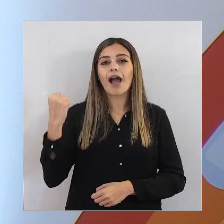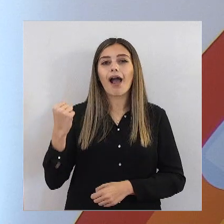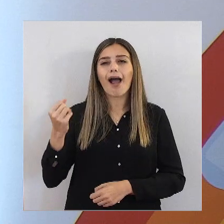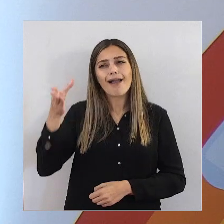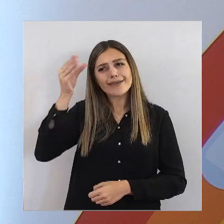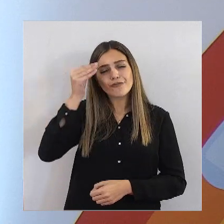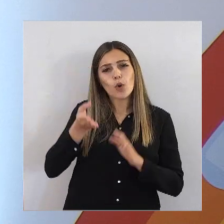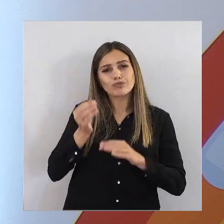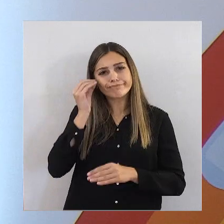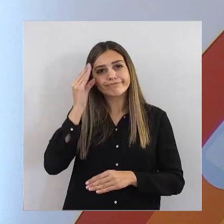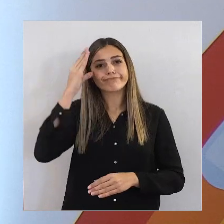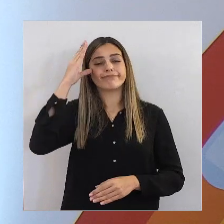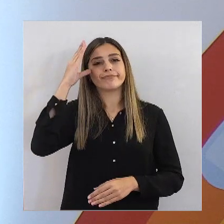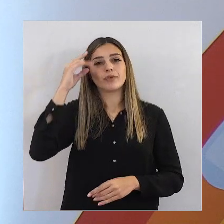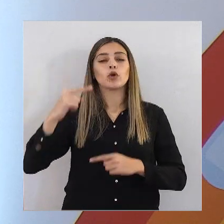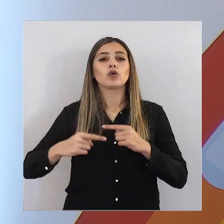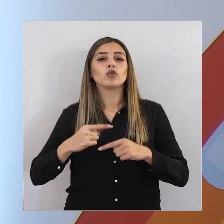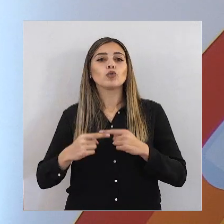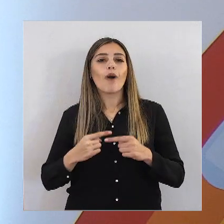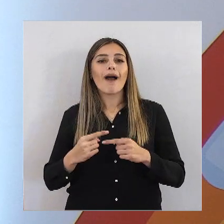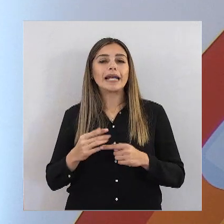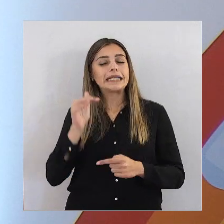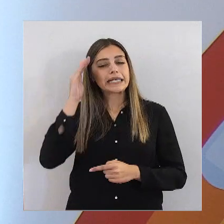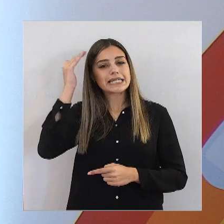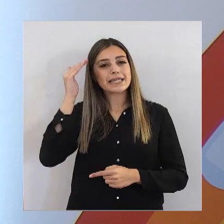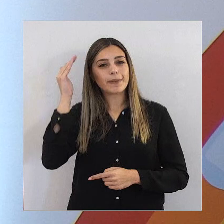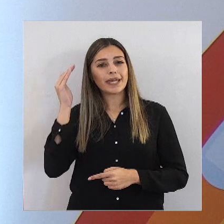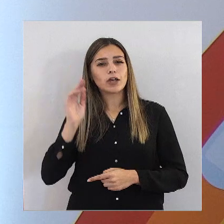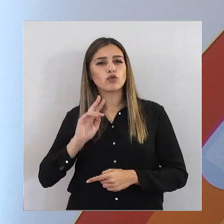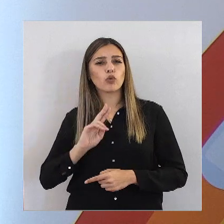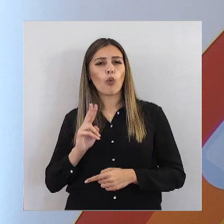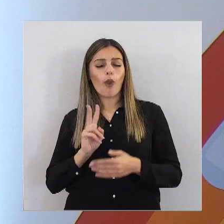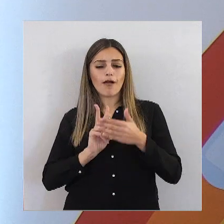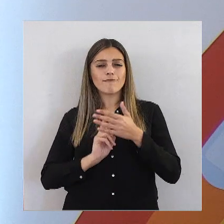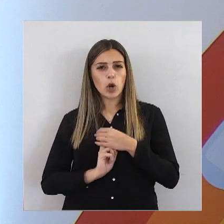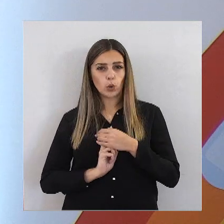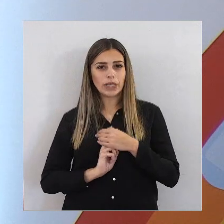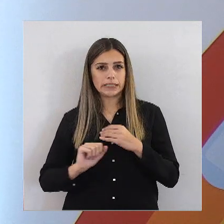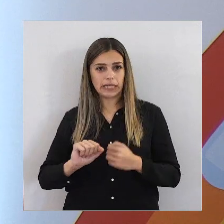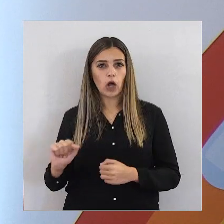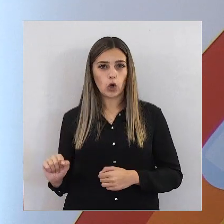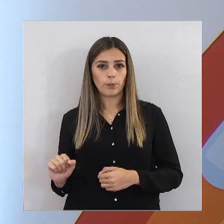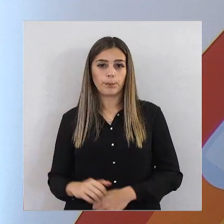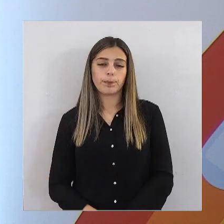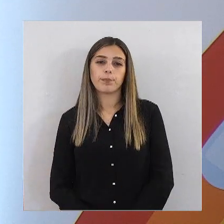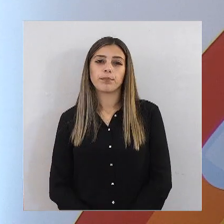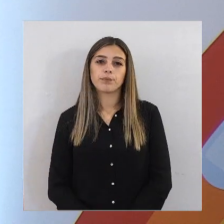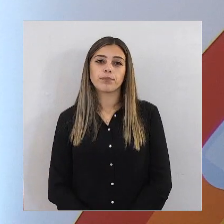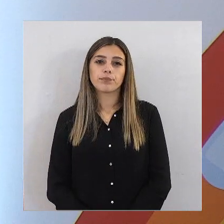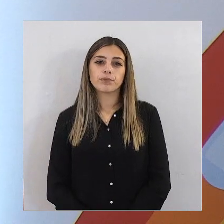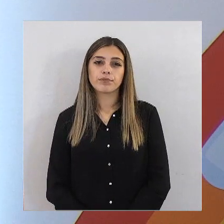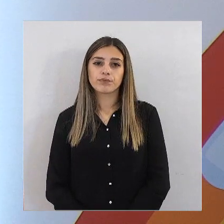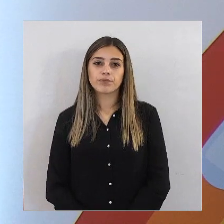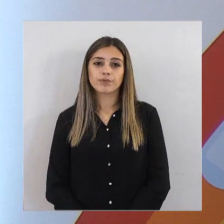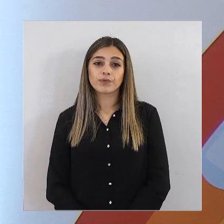practice, but also on their own beliefs, values, and attitudes. At times, even requiring the need for them